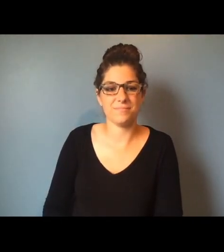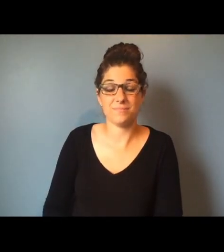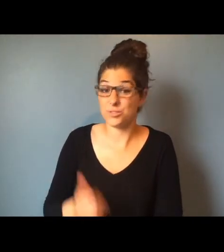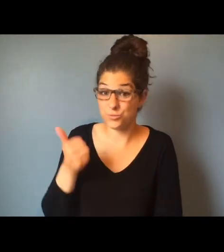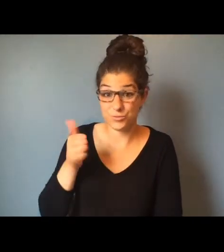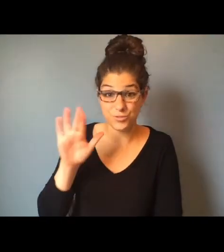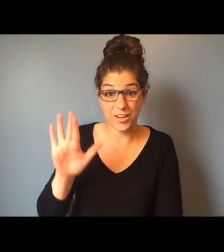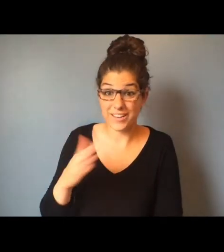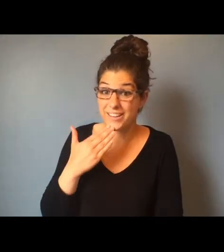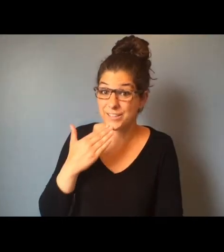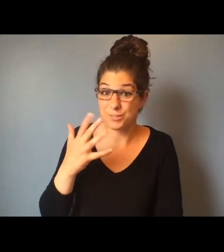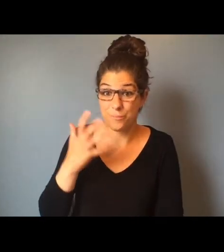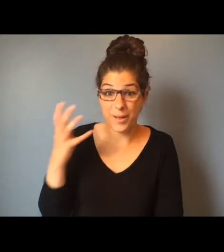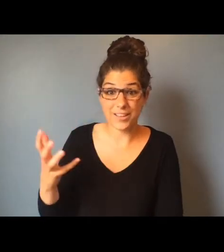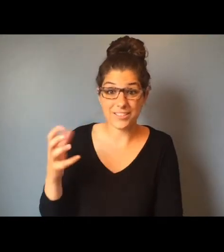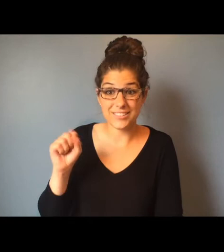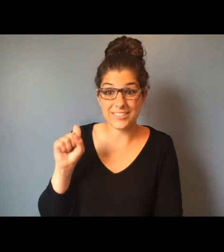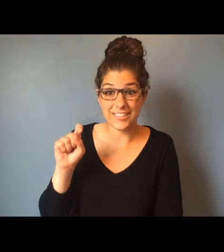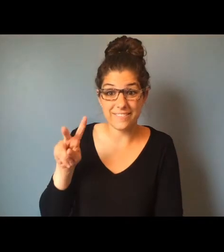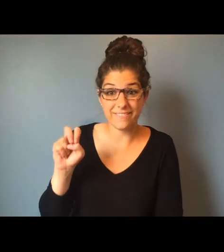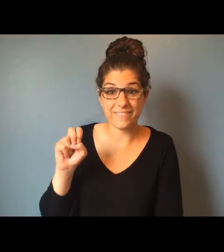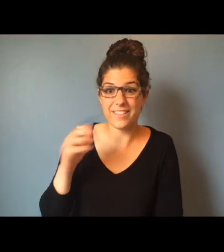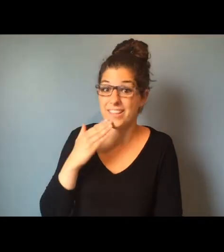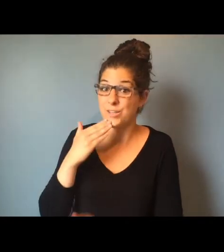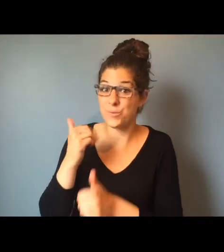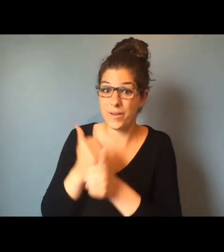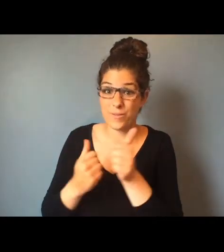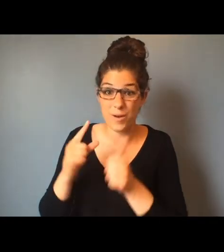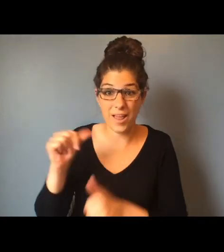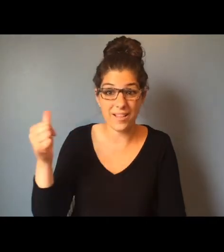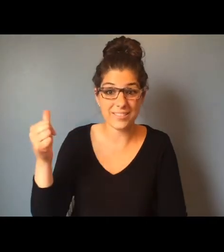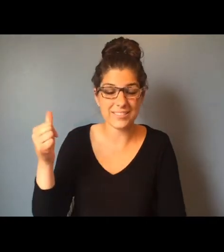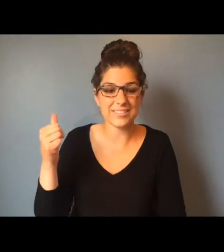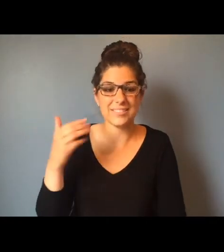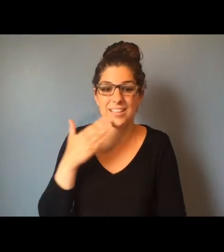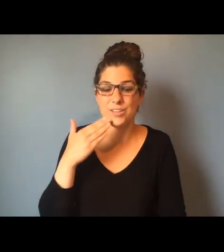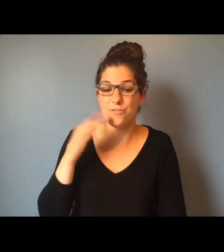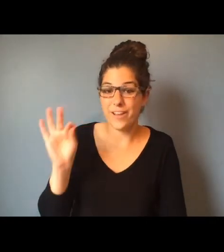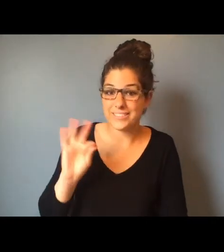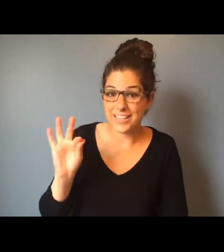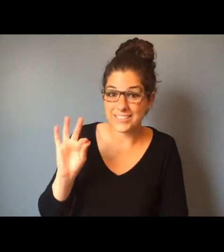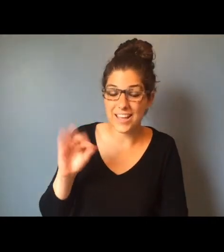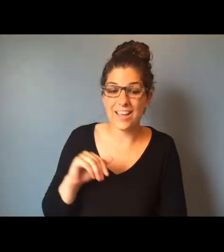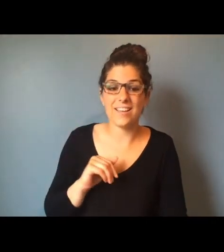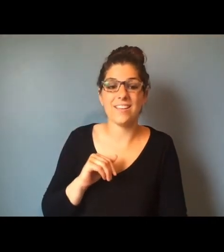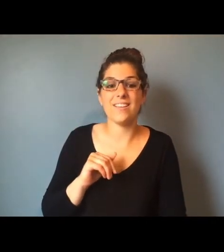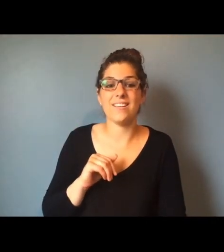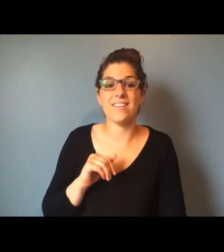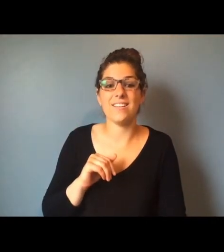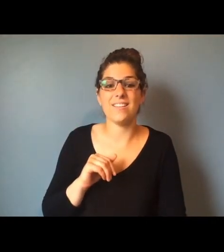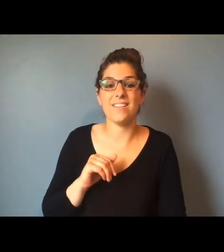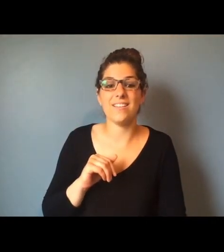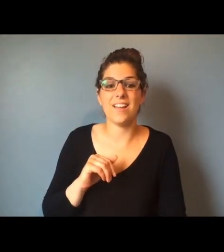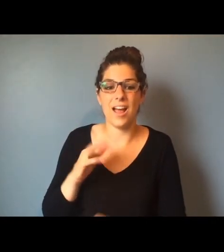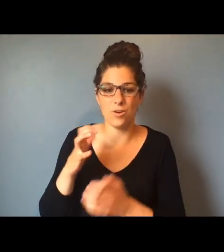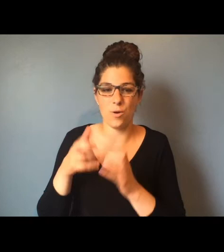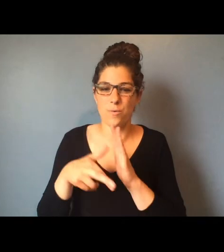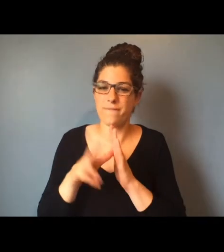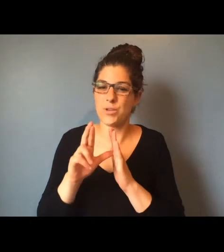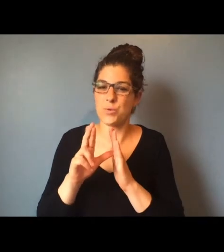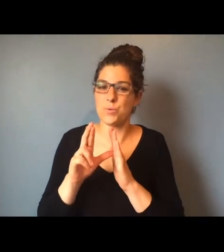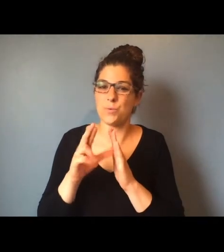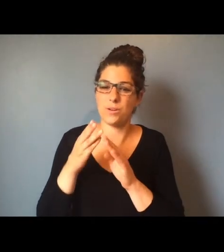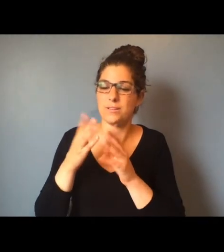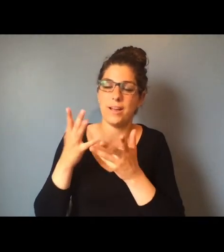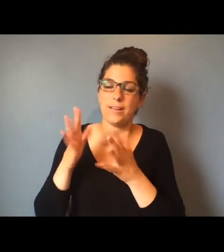Great, thanks very much, Steve, and thanks everyone else. Nikki, Francesco. I know I went over a little bit,